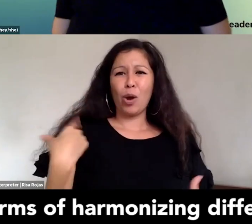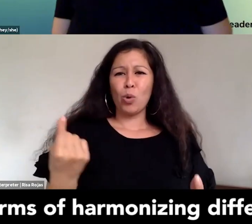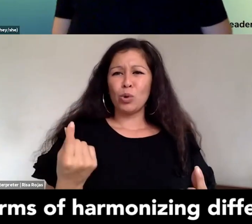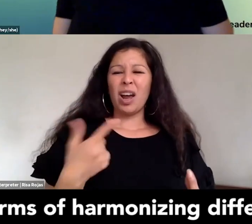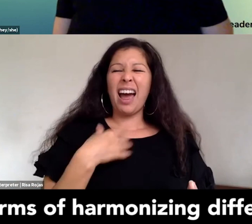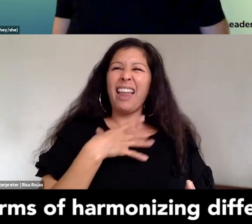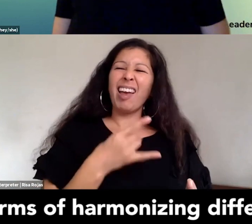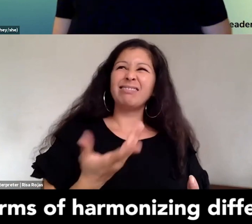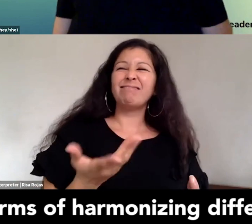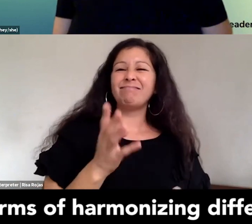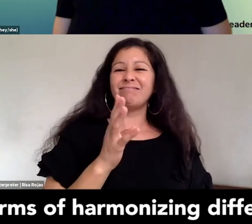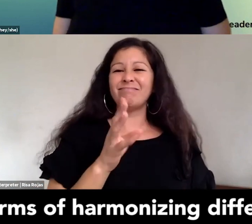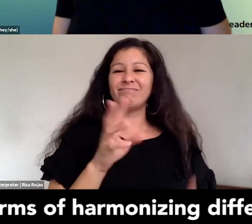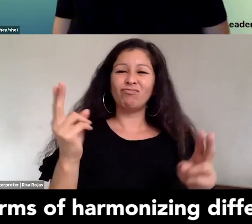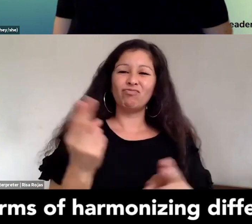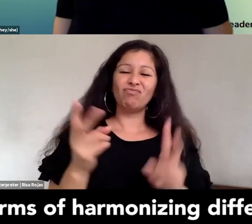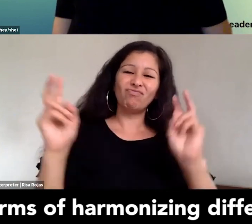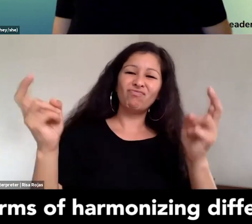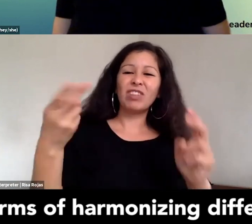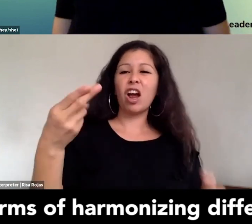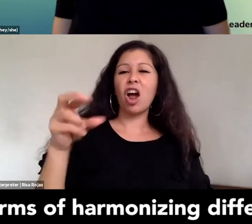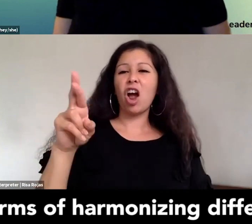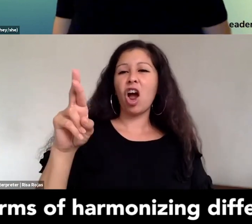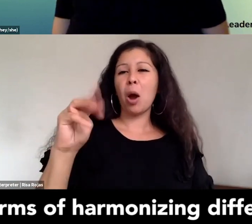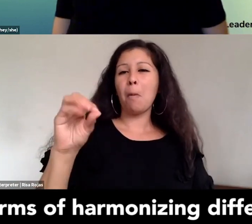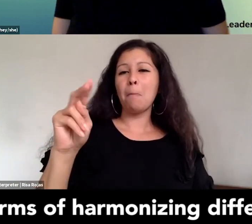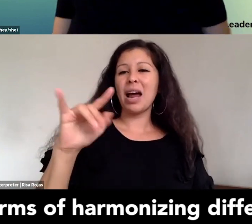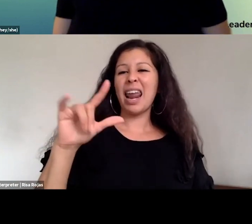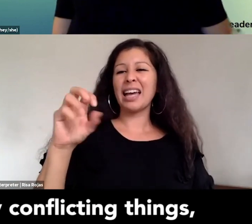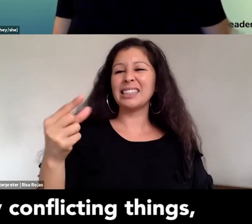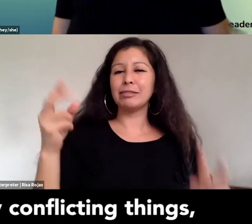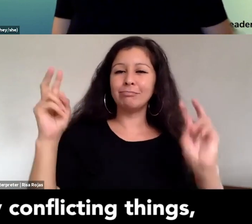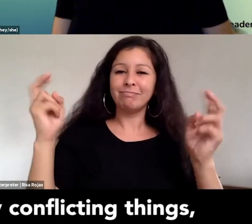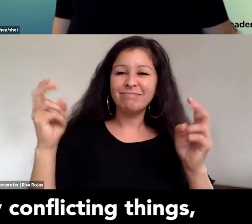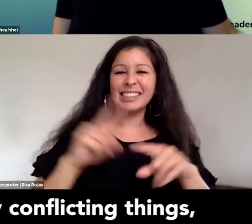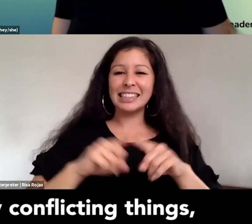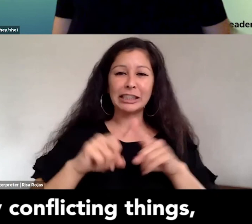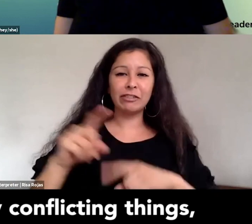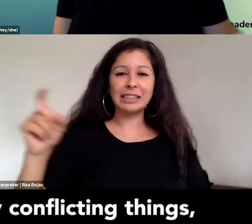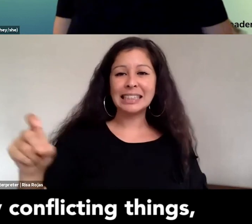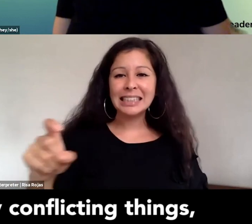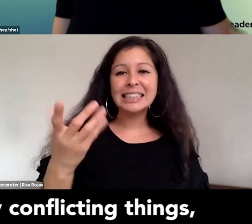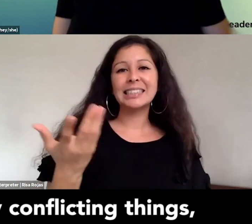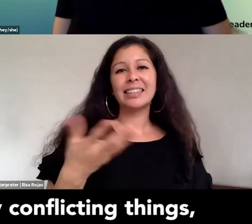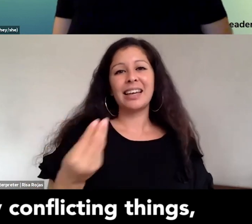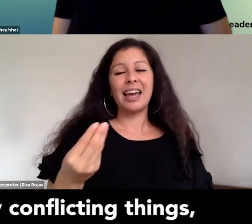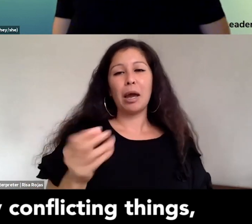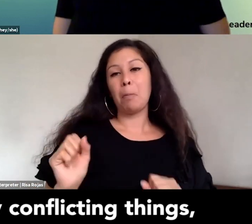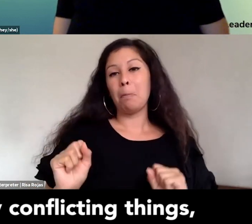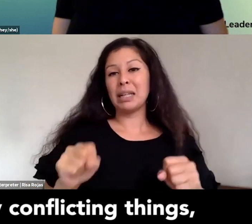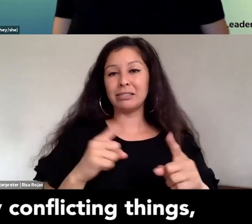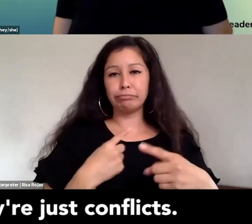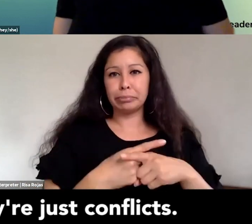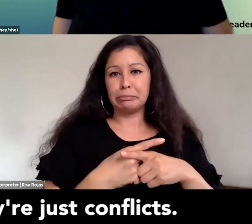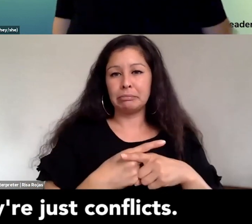like to talk about in terms of harmonizing different needs and potentially